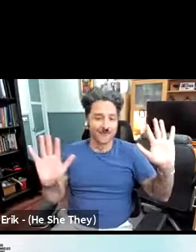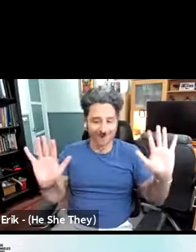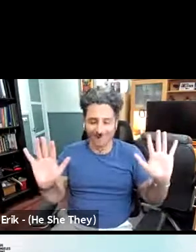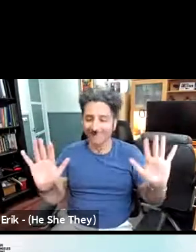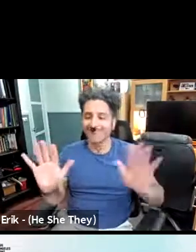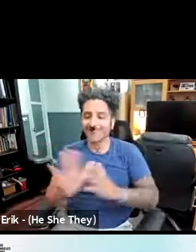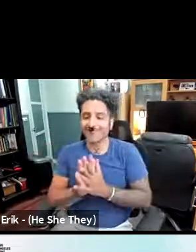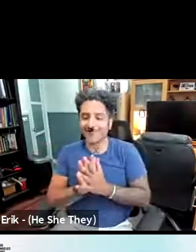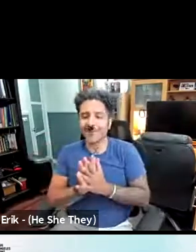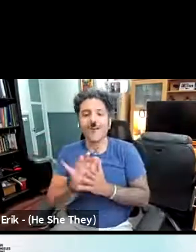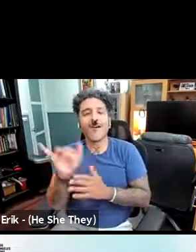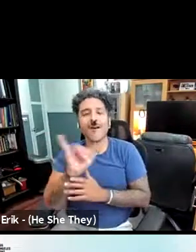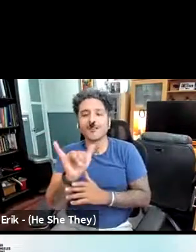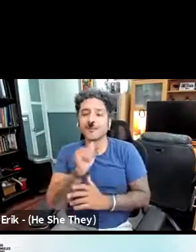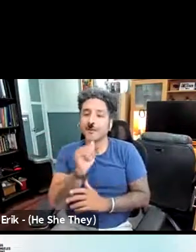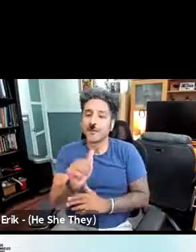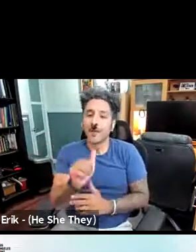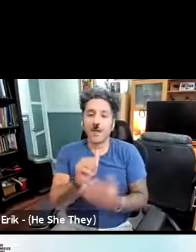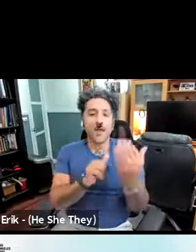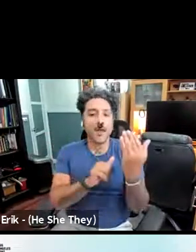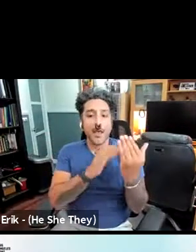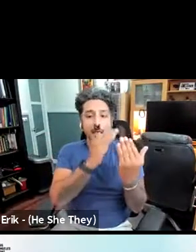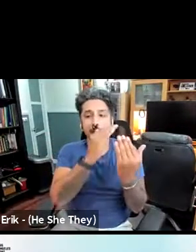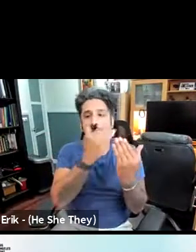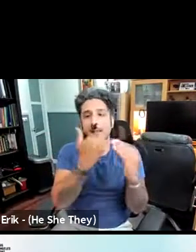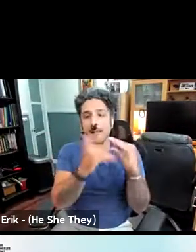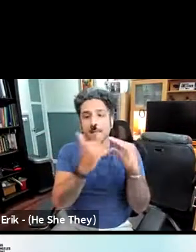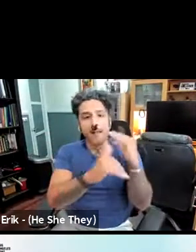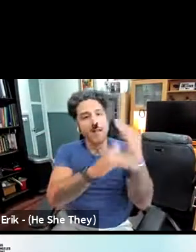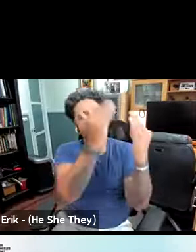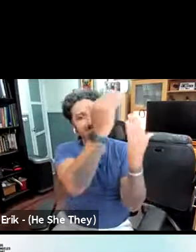it also means not looking at my emails over the weekend.